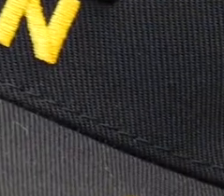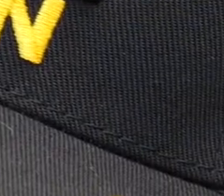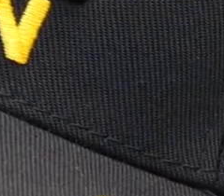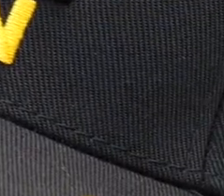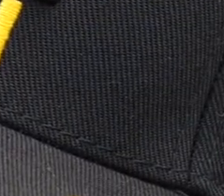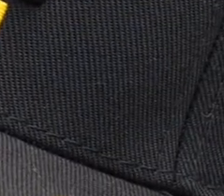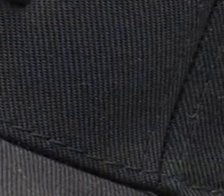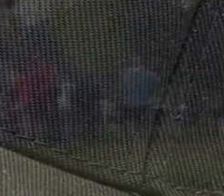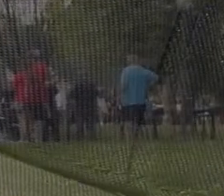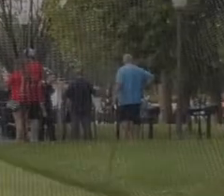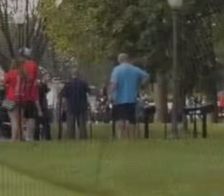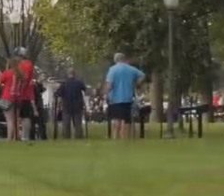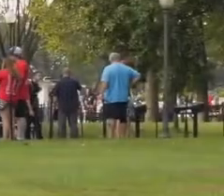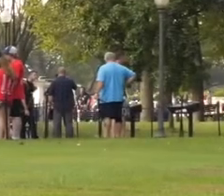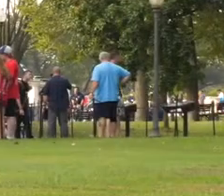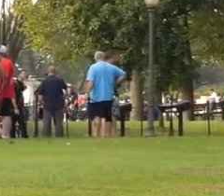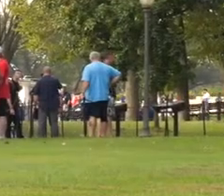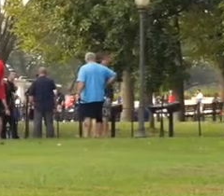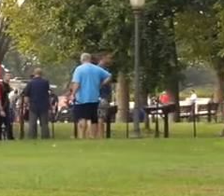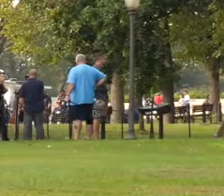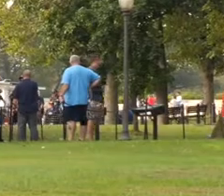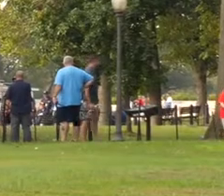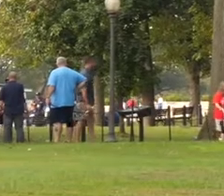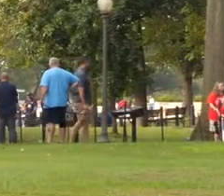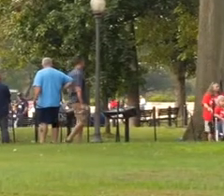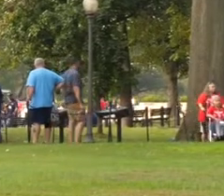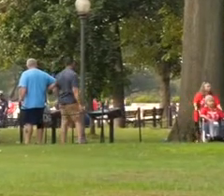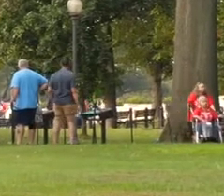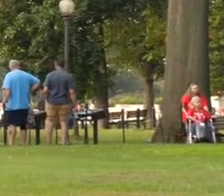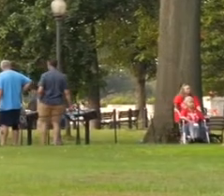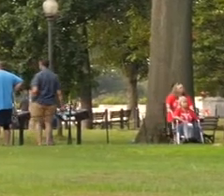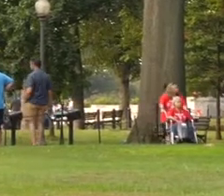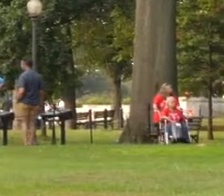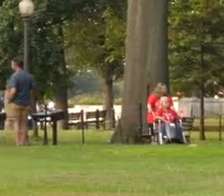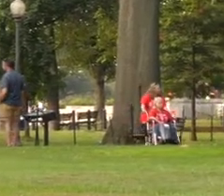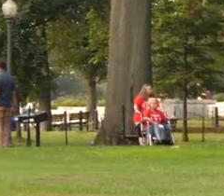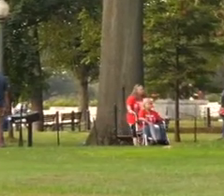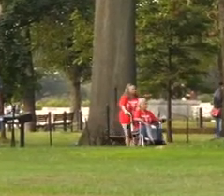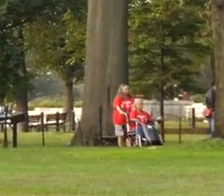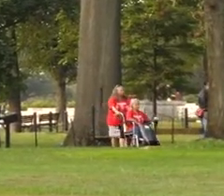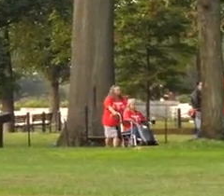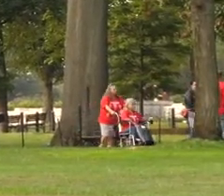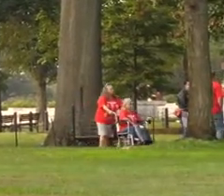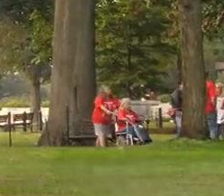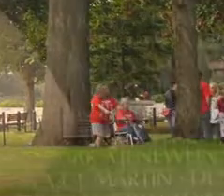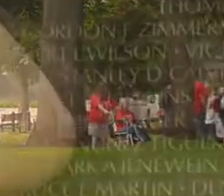around, like a bridge over troubled